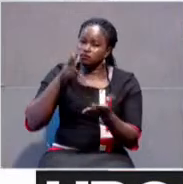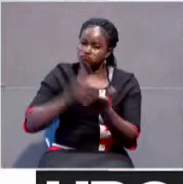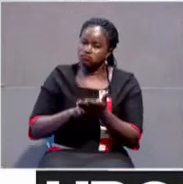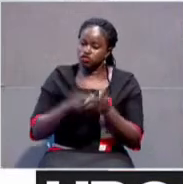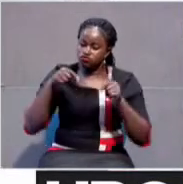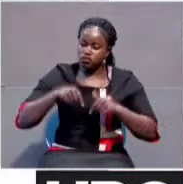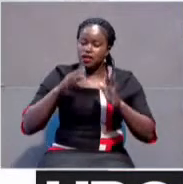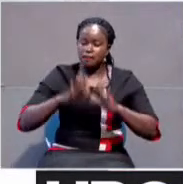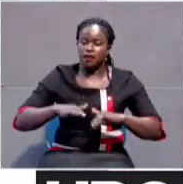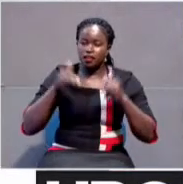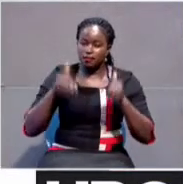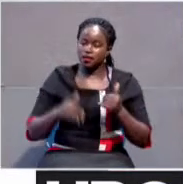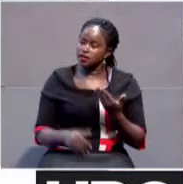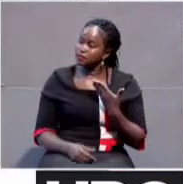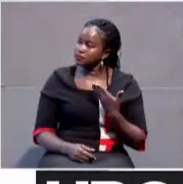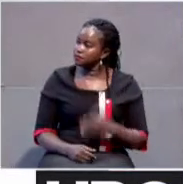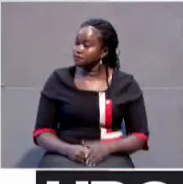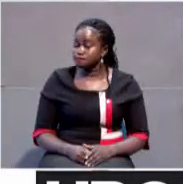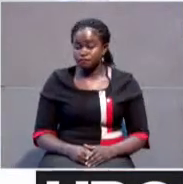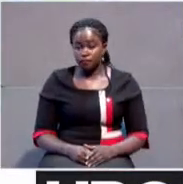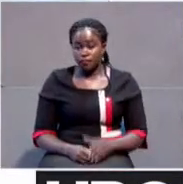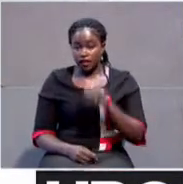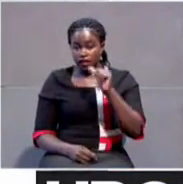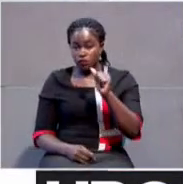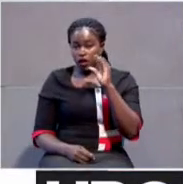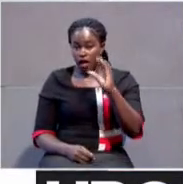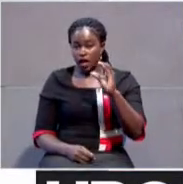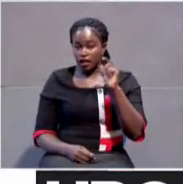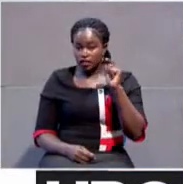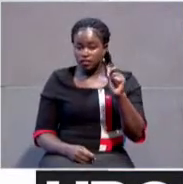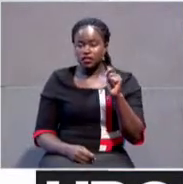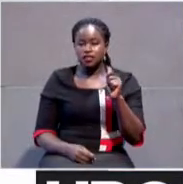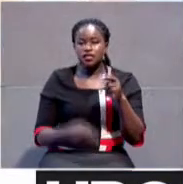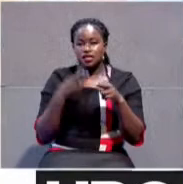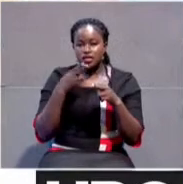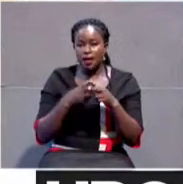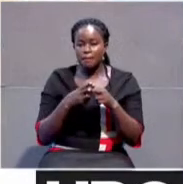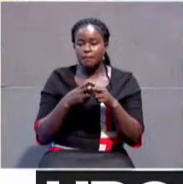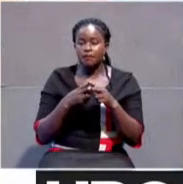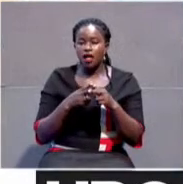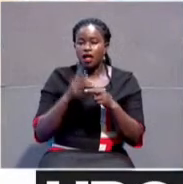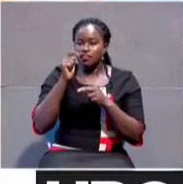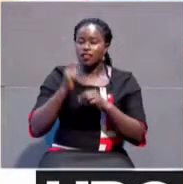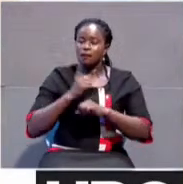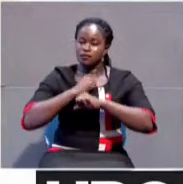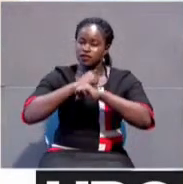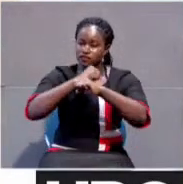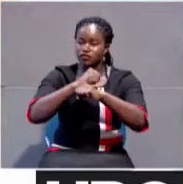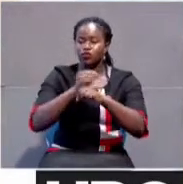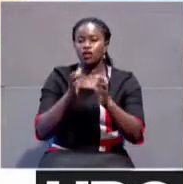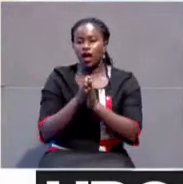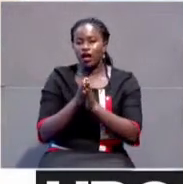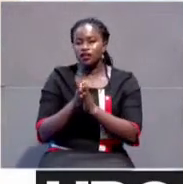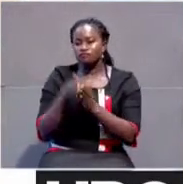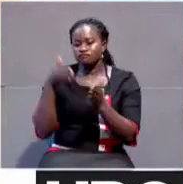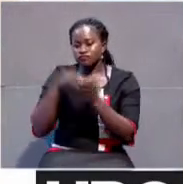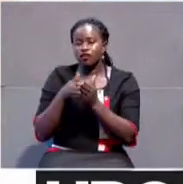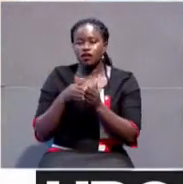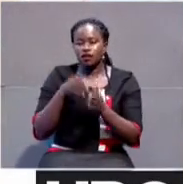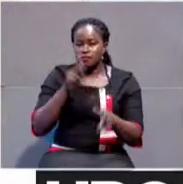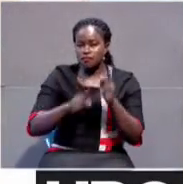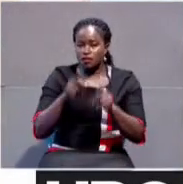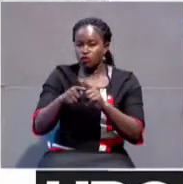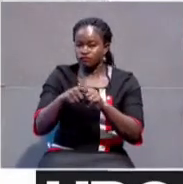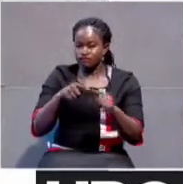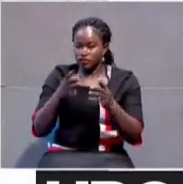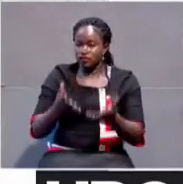A bill for an act entitled The Prevention and Prohibition of Human